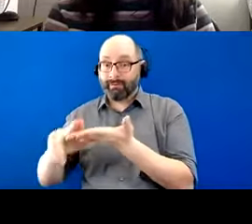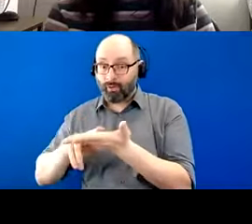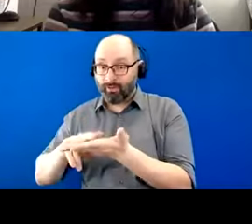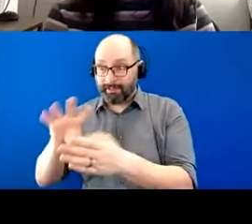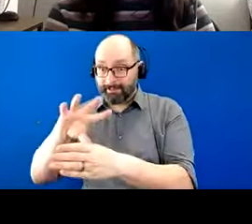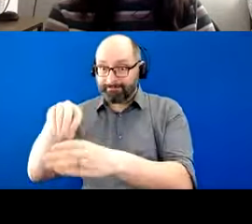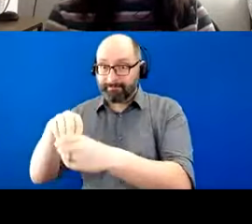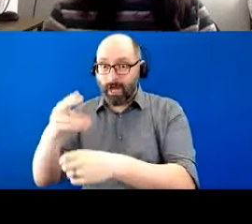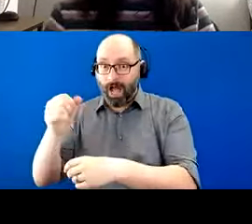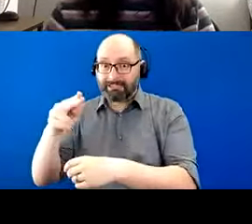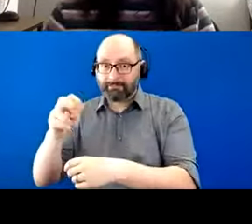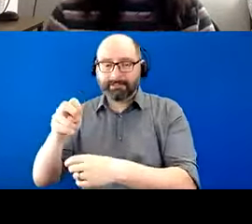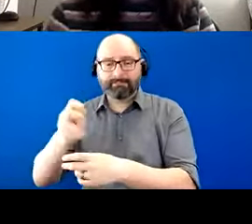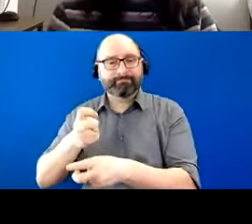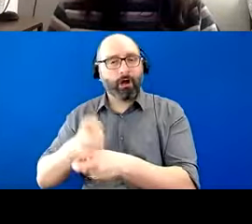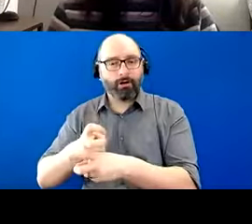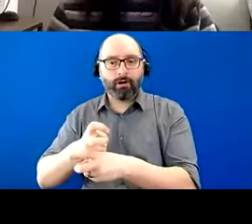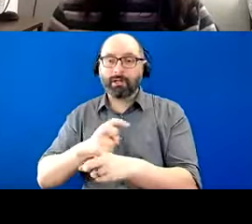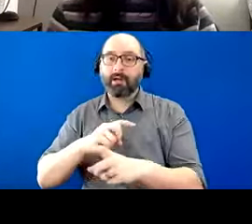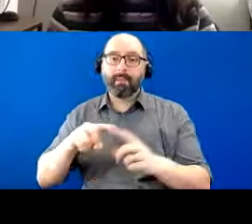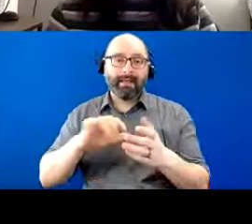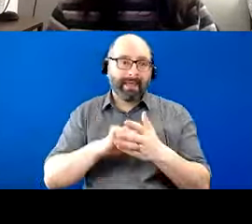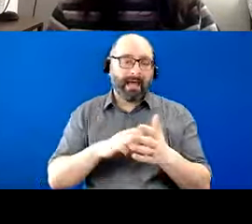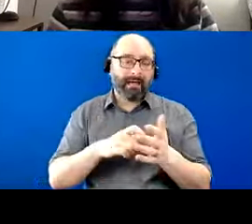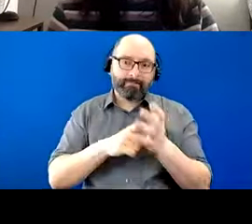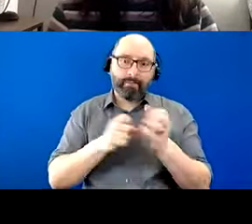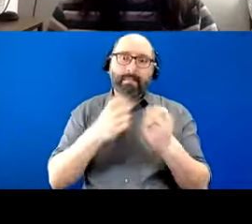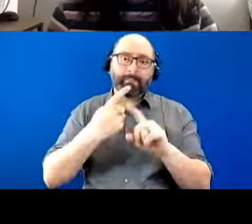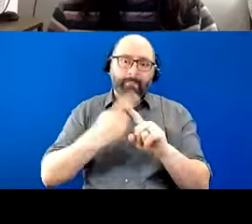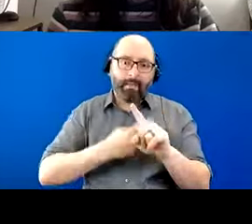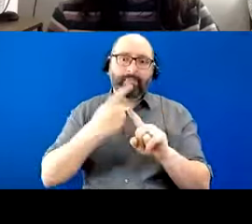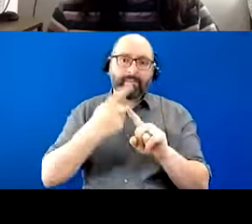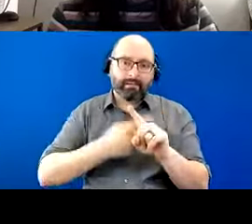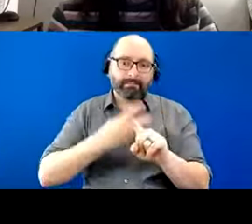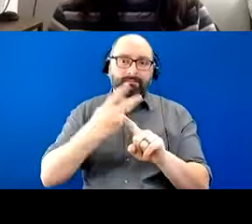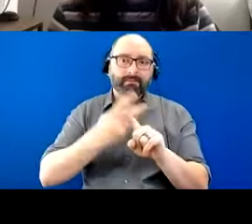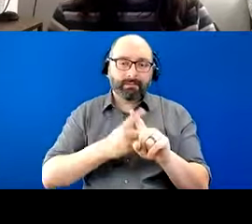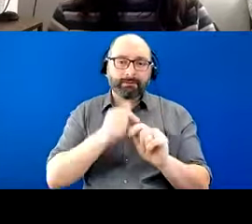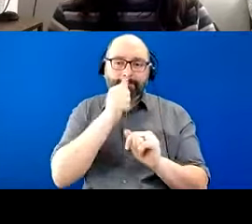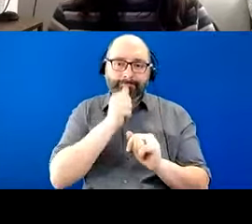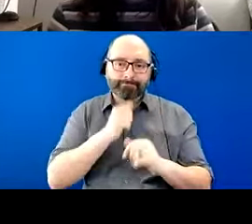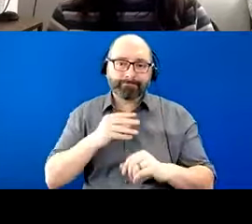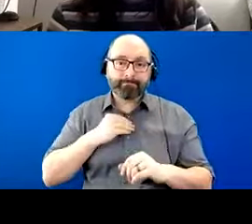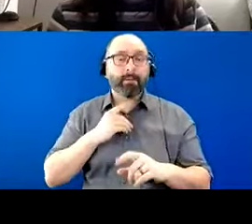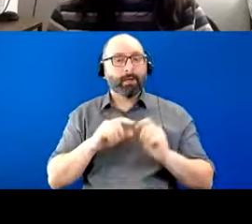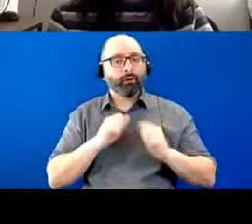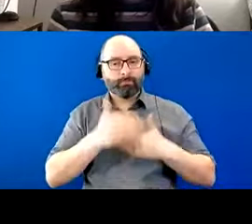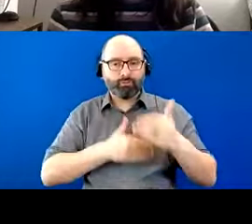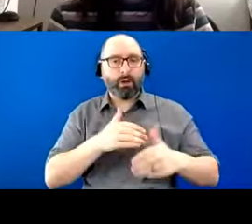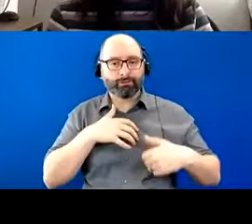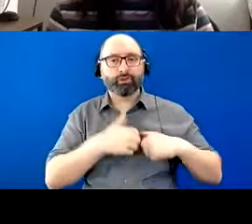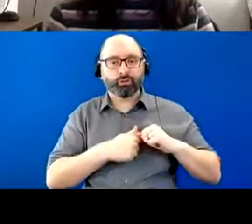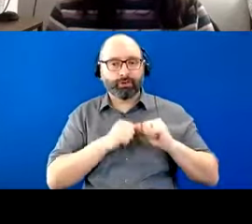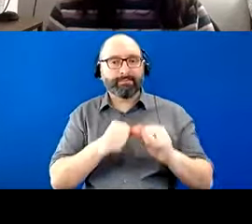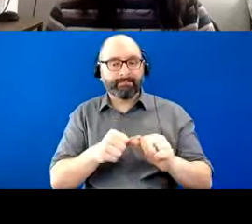decision, but that took months to come to term with. But she was able to process the grief that was ongoing, and